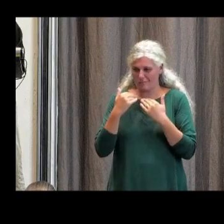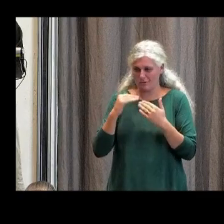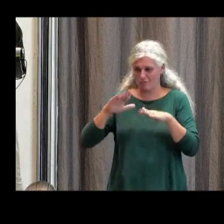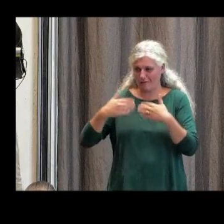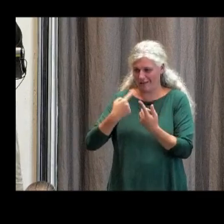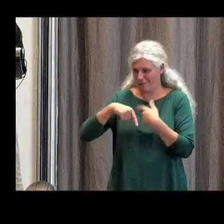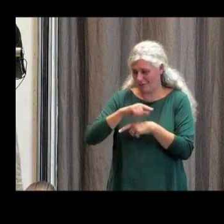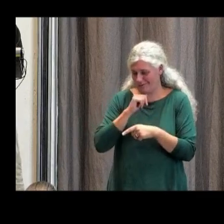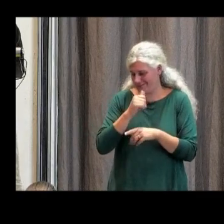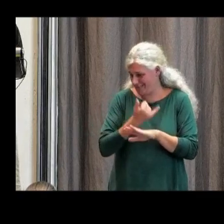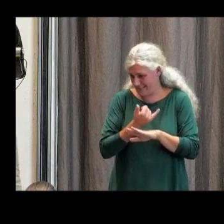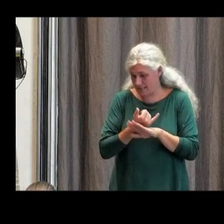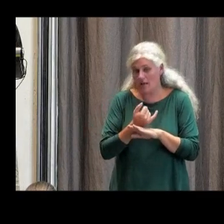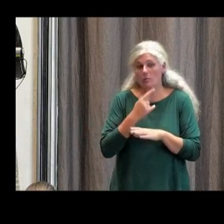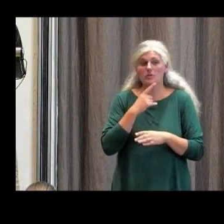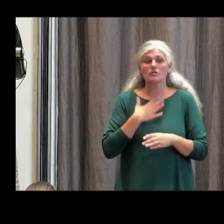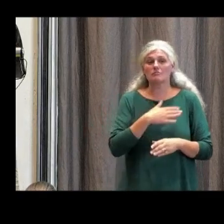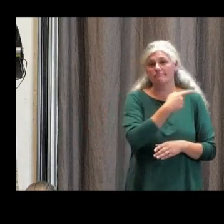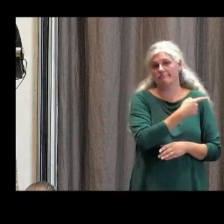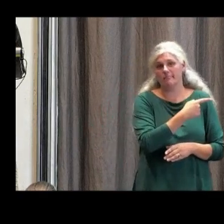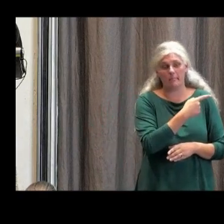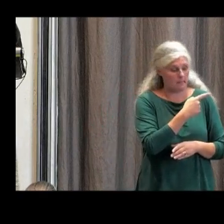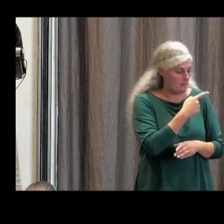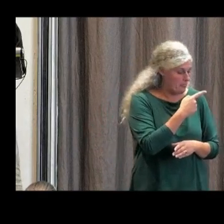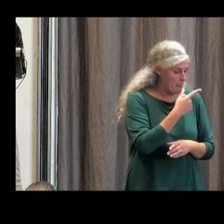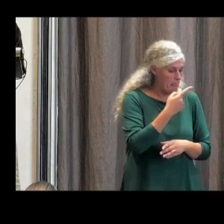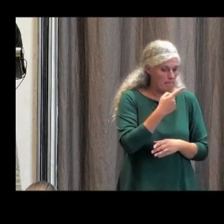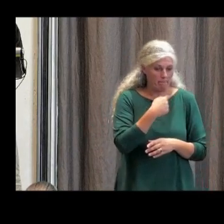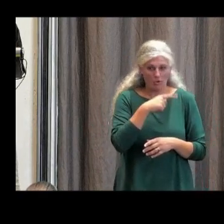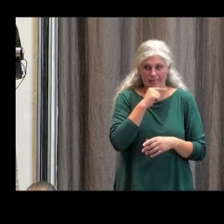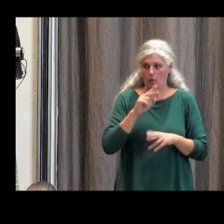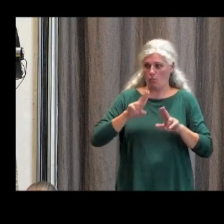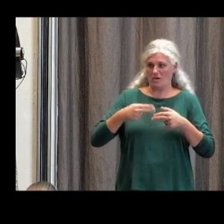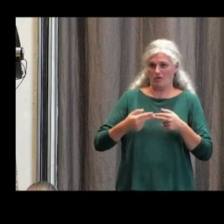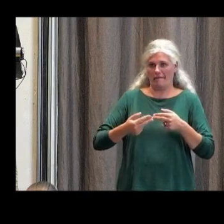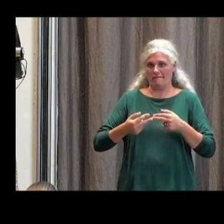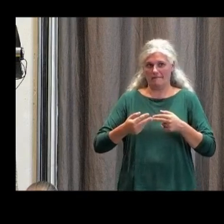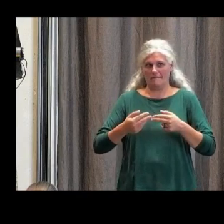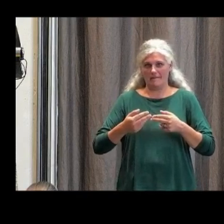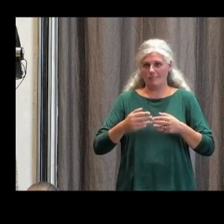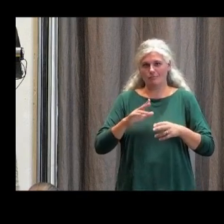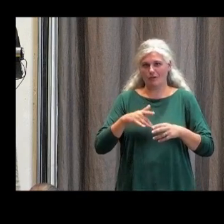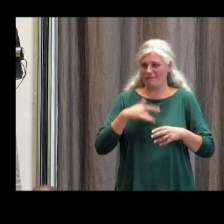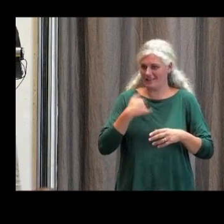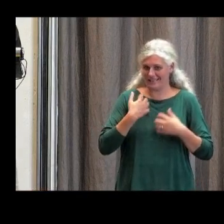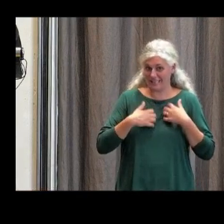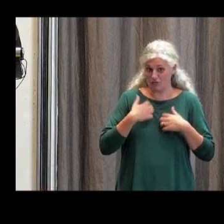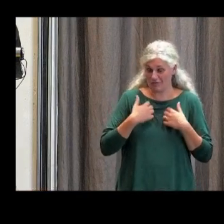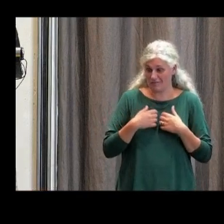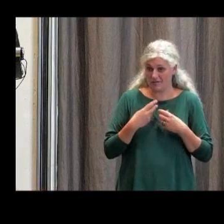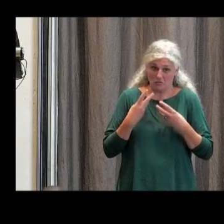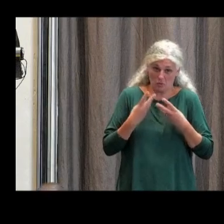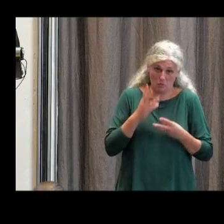information. But it's not to say that that we can't find this interesting and take it